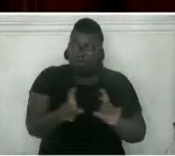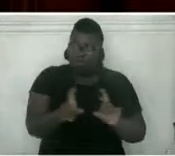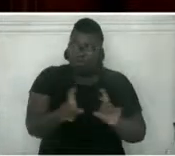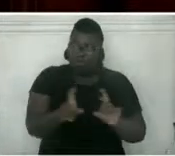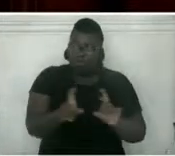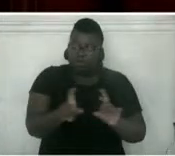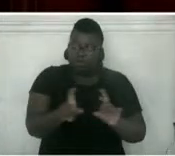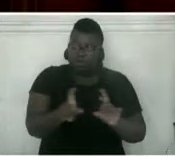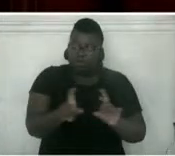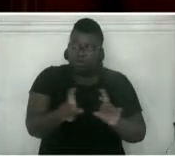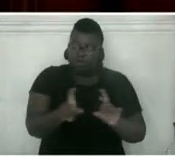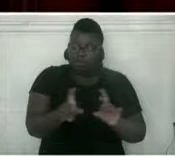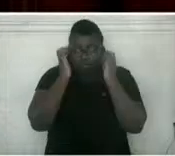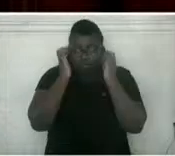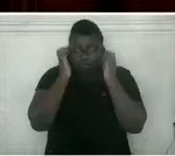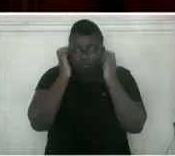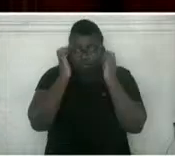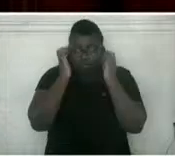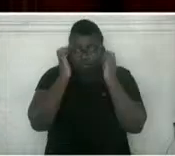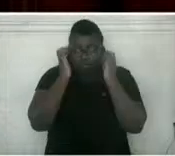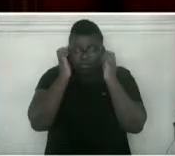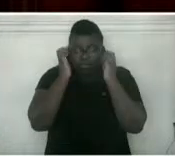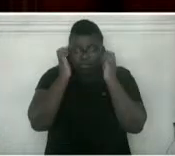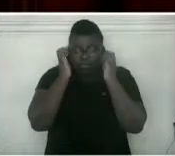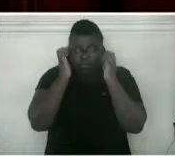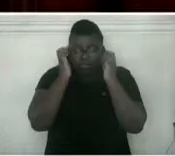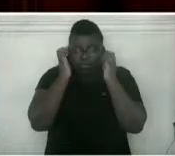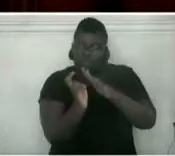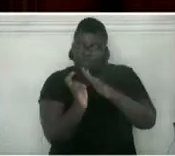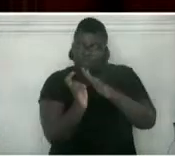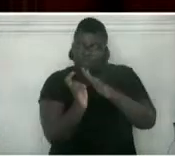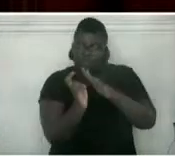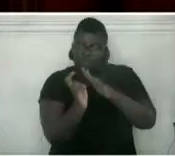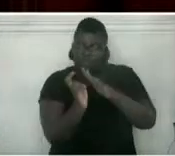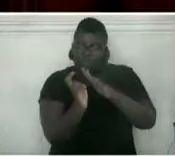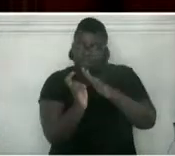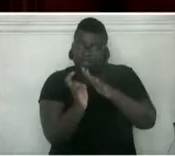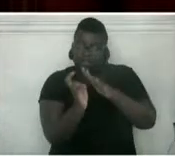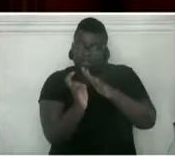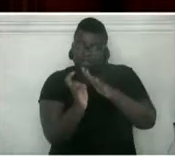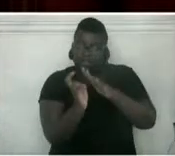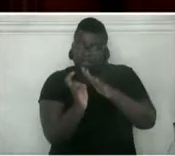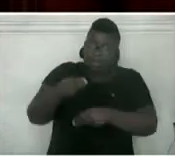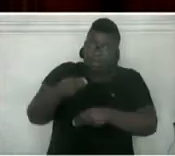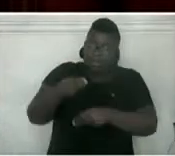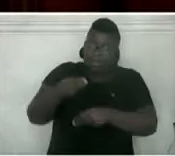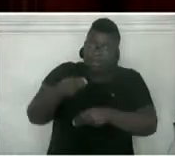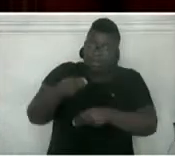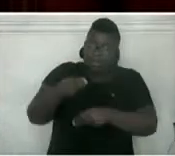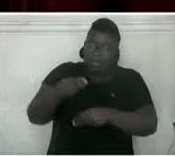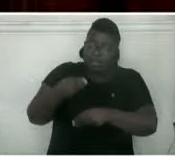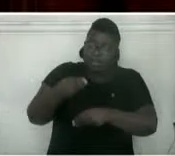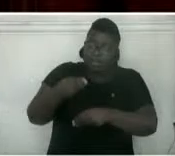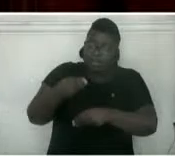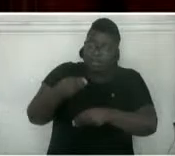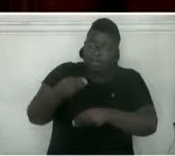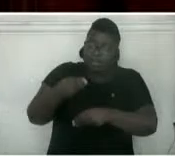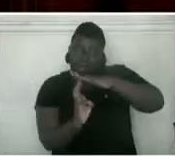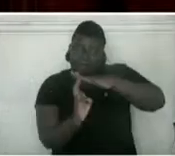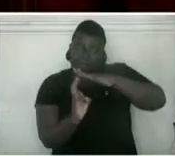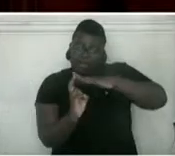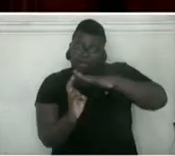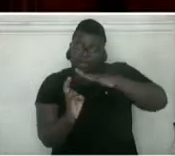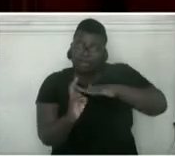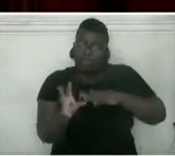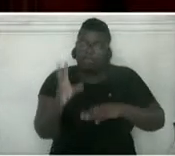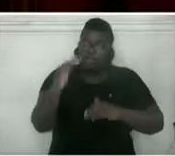pedestrian bridges. These pedestrian bridges will add to the Bailey bridges, which are being built